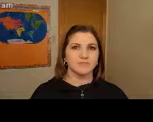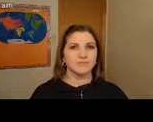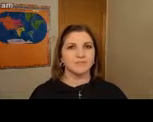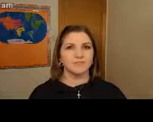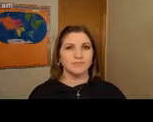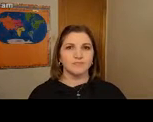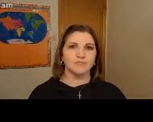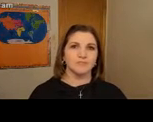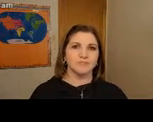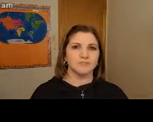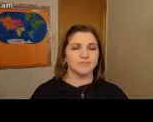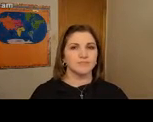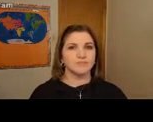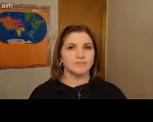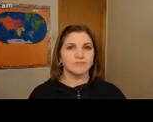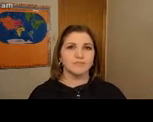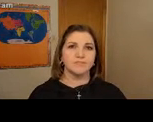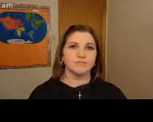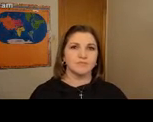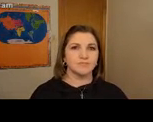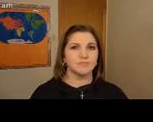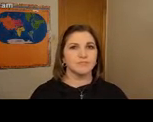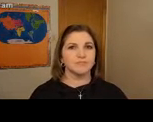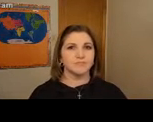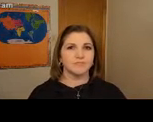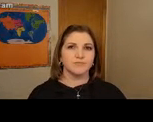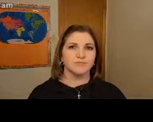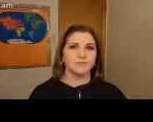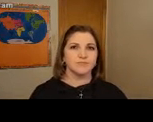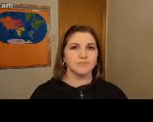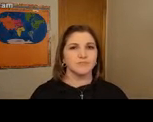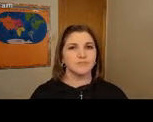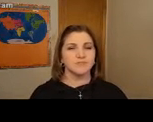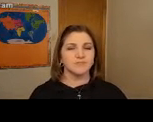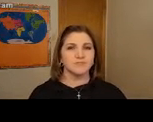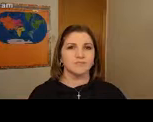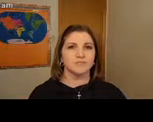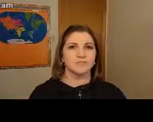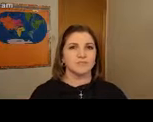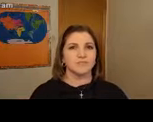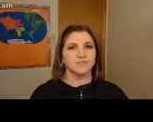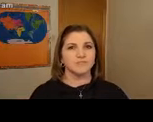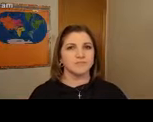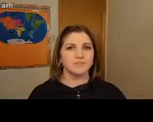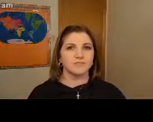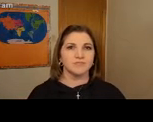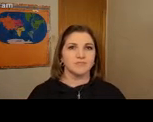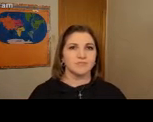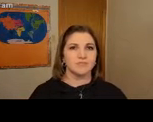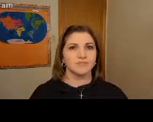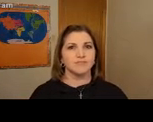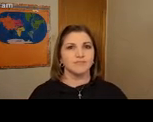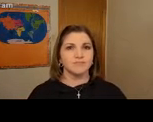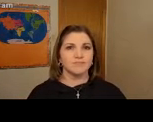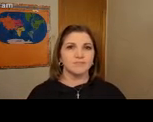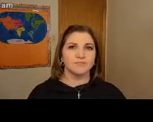dog. Domesticated dog is like a pet. I'm gonna compare and contrast. That'll help me pick. I use transition words